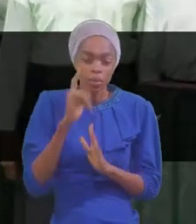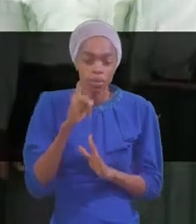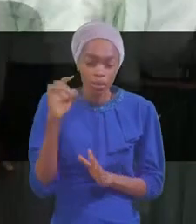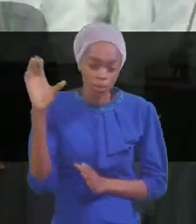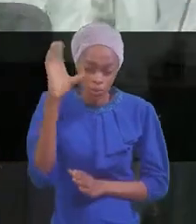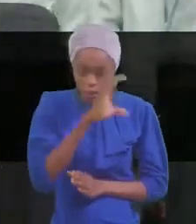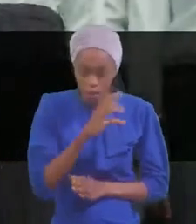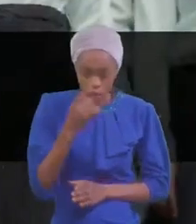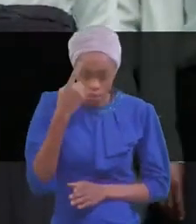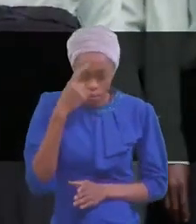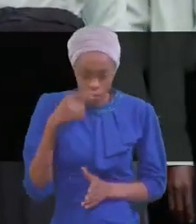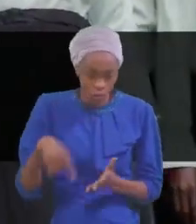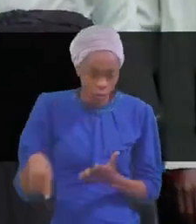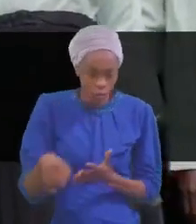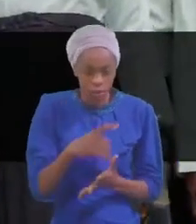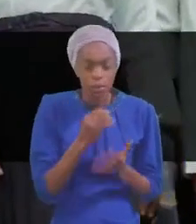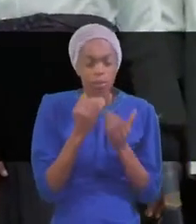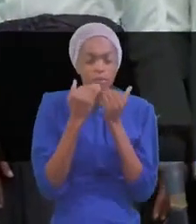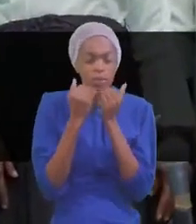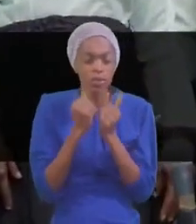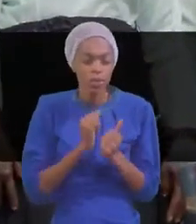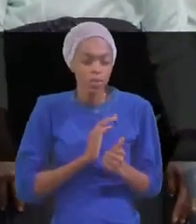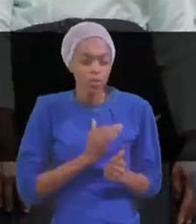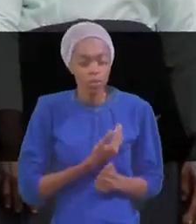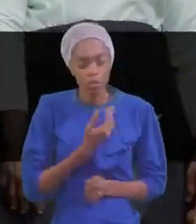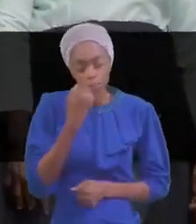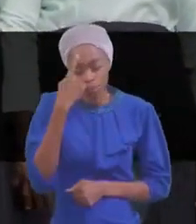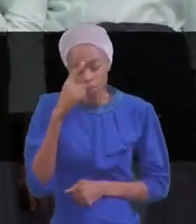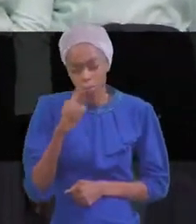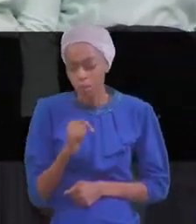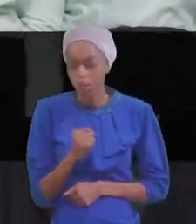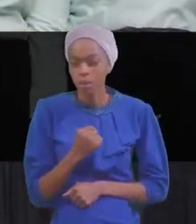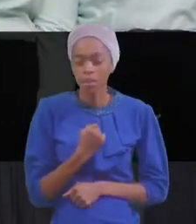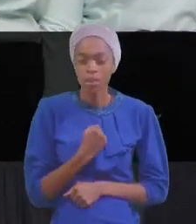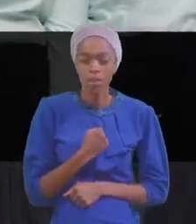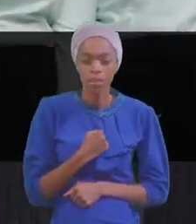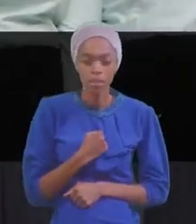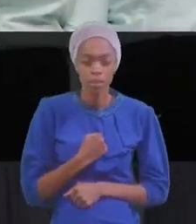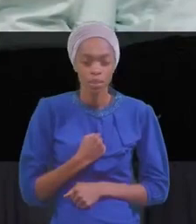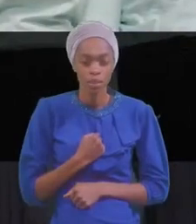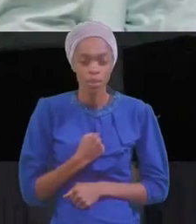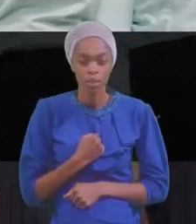Darkness, we search for those precious souls of